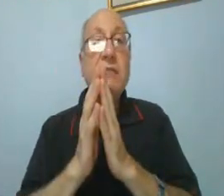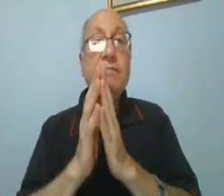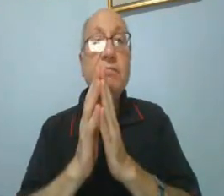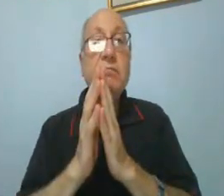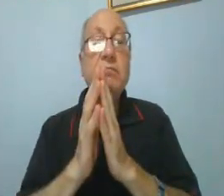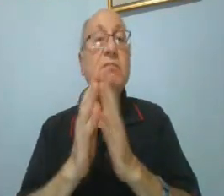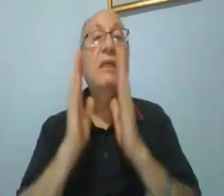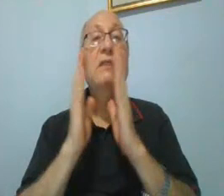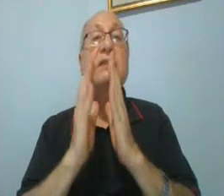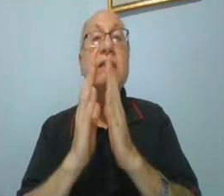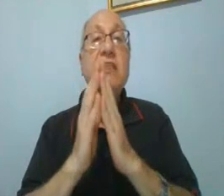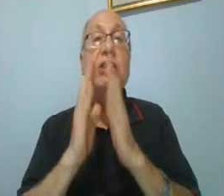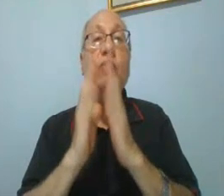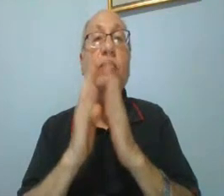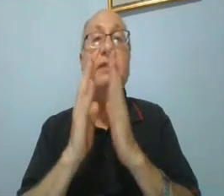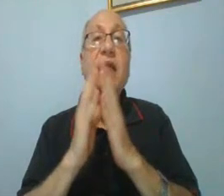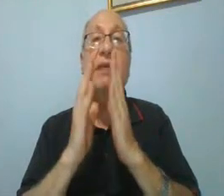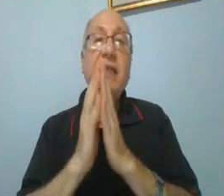Finally,